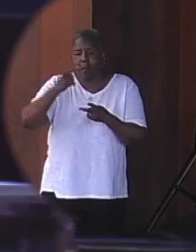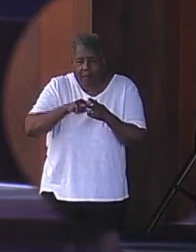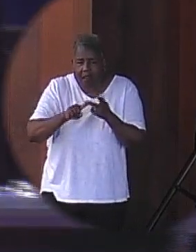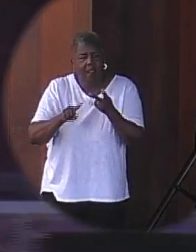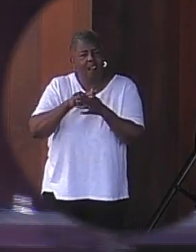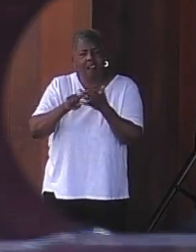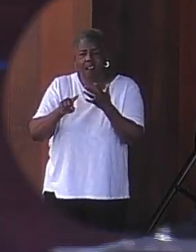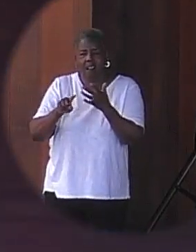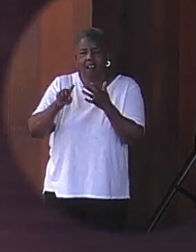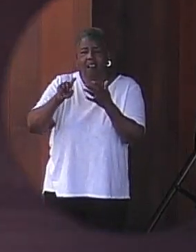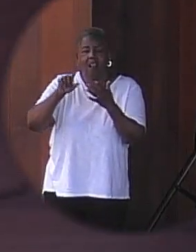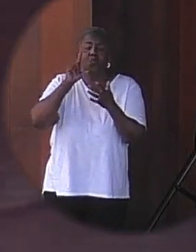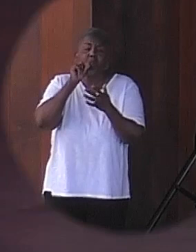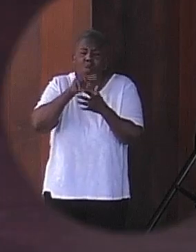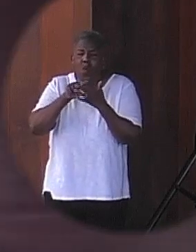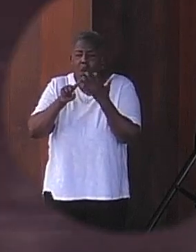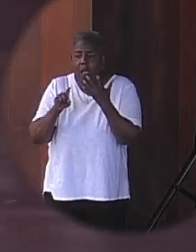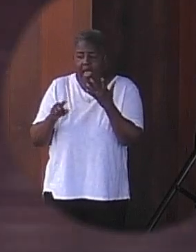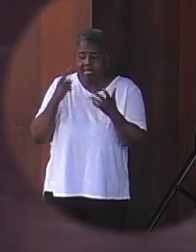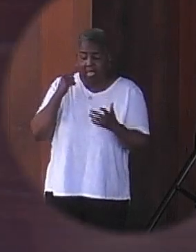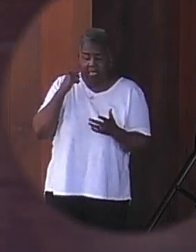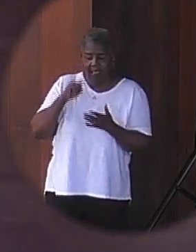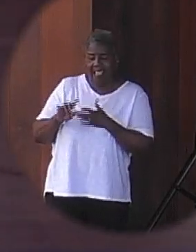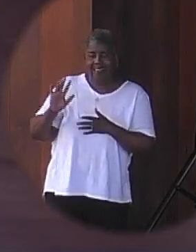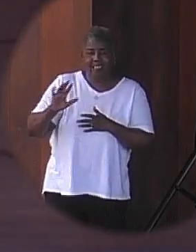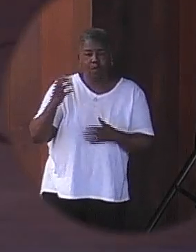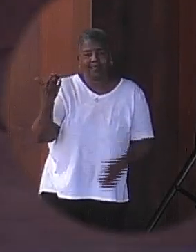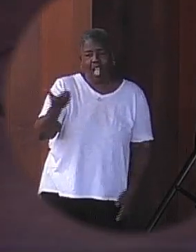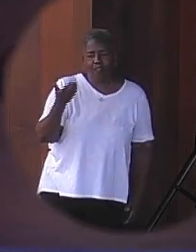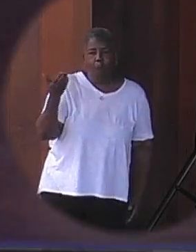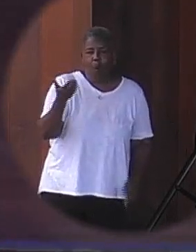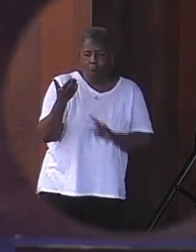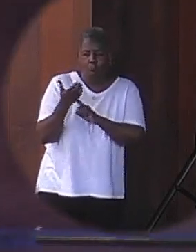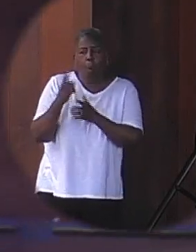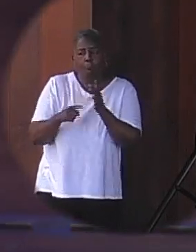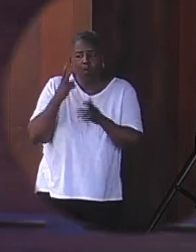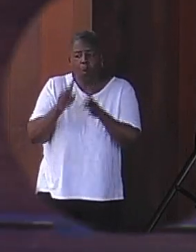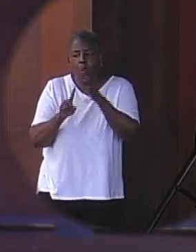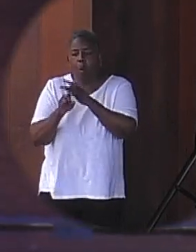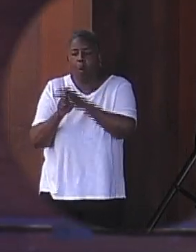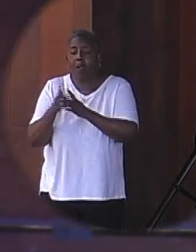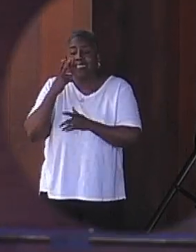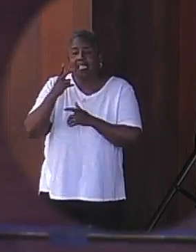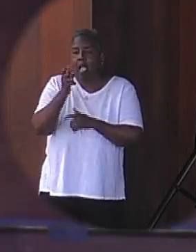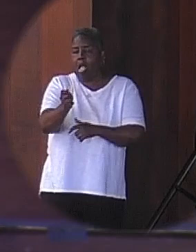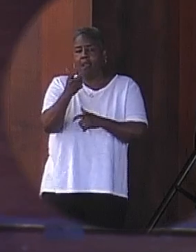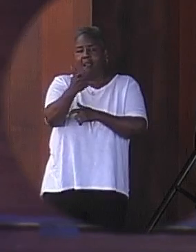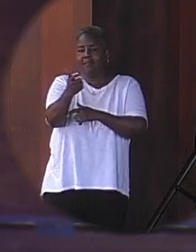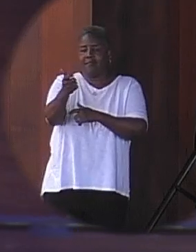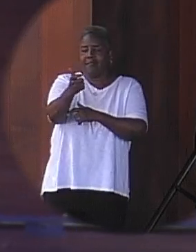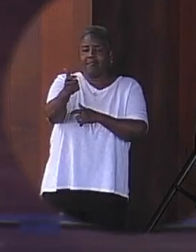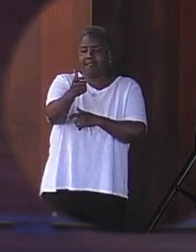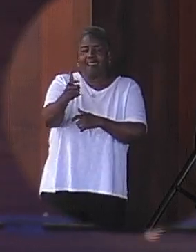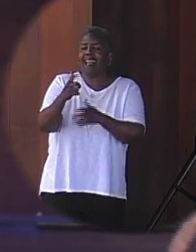They believe your personal cell phone and what you capture on video more